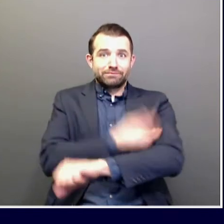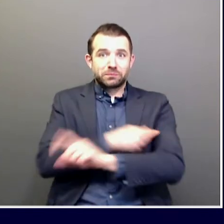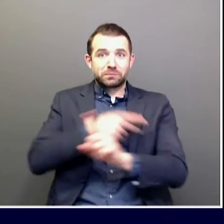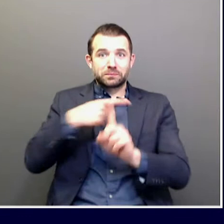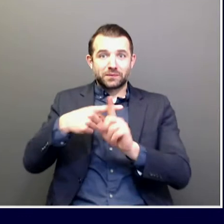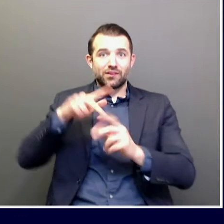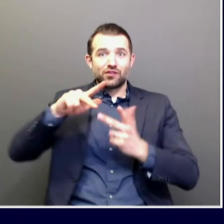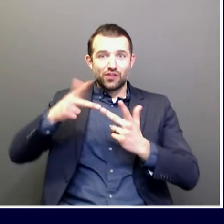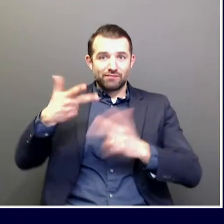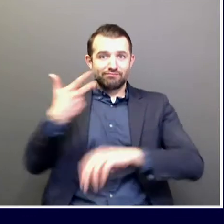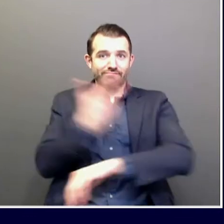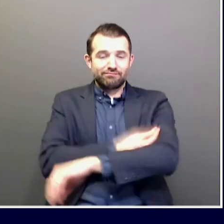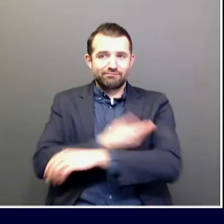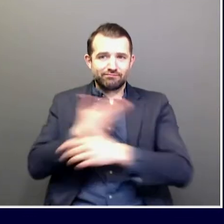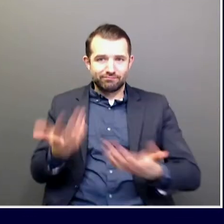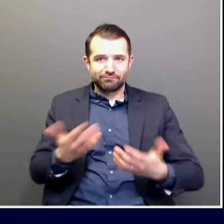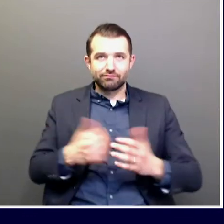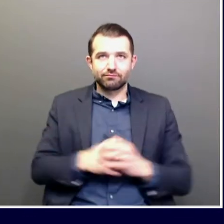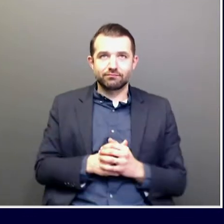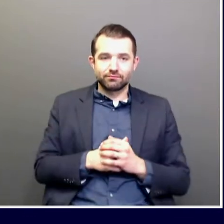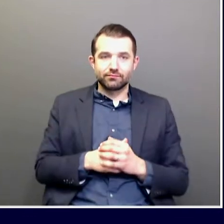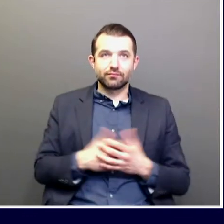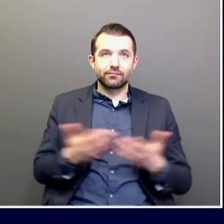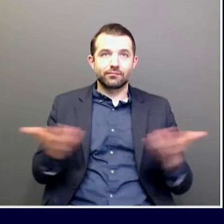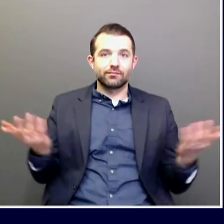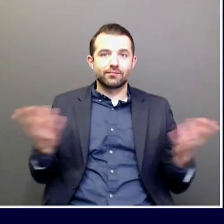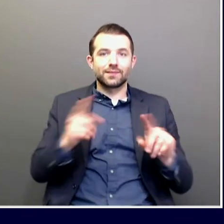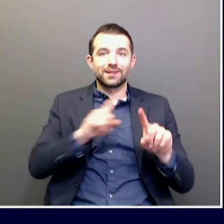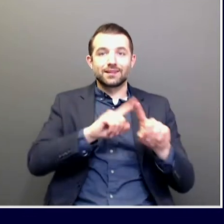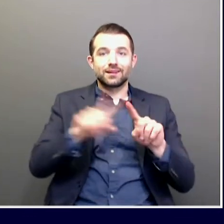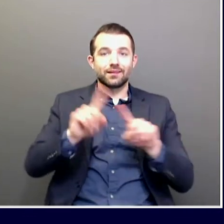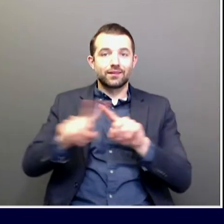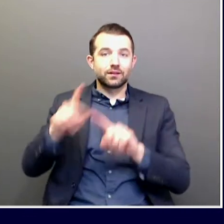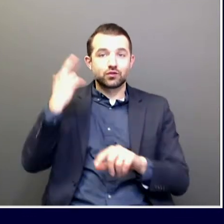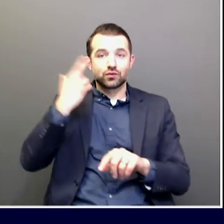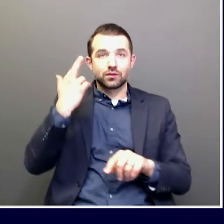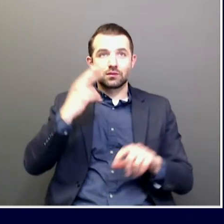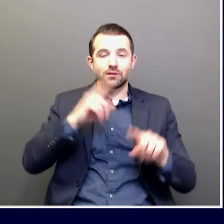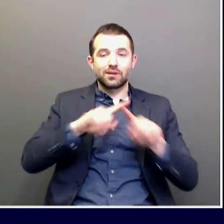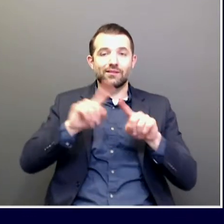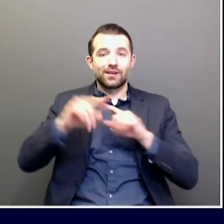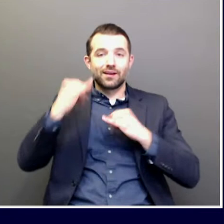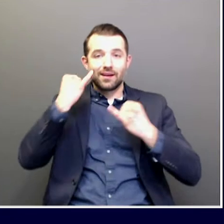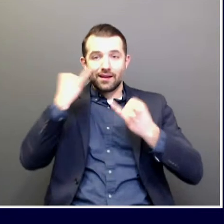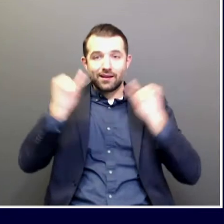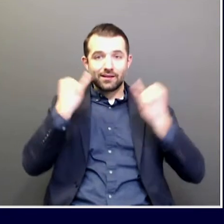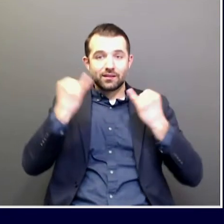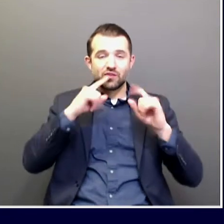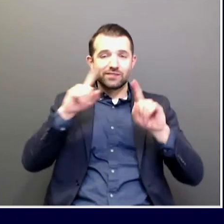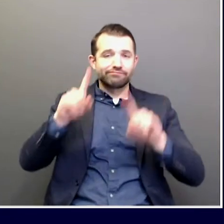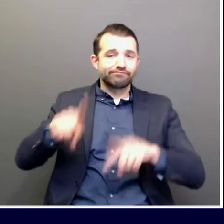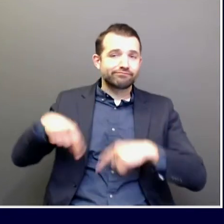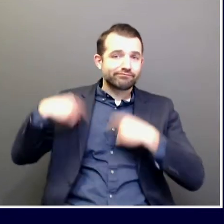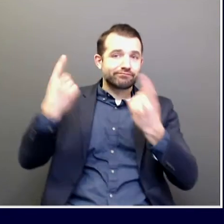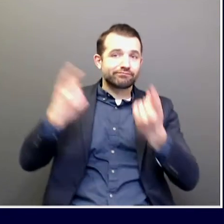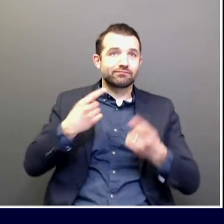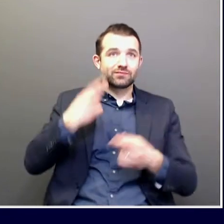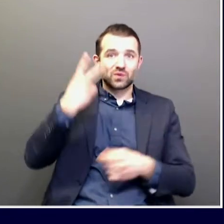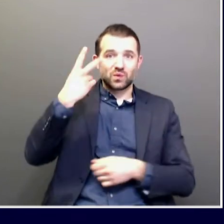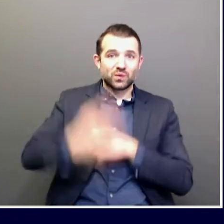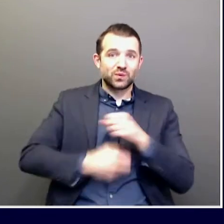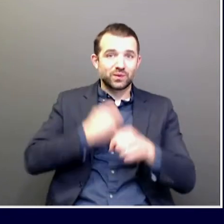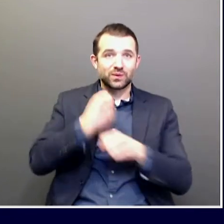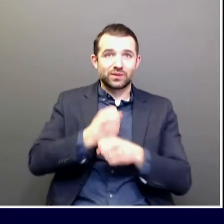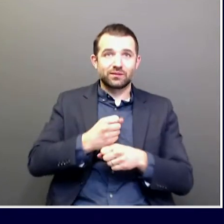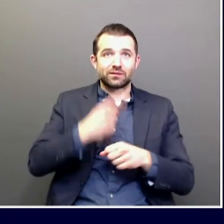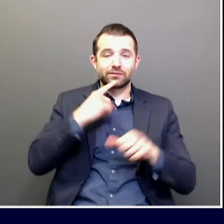just recently got COVID in the preceding 90 days and tests positive again is not considered a new case of COVID.